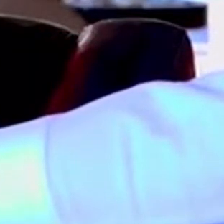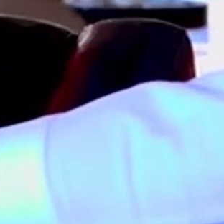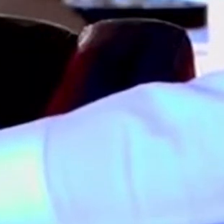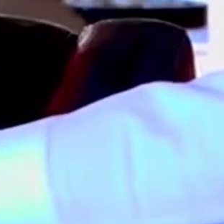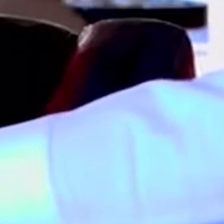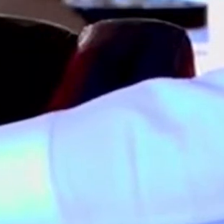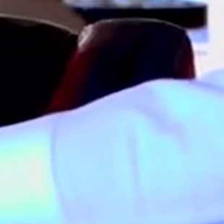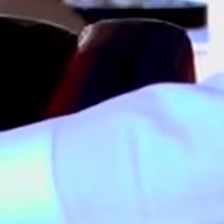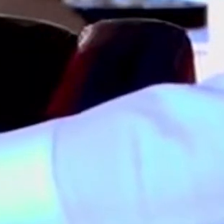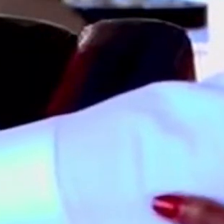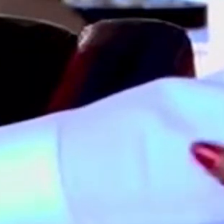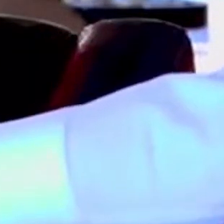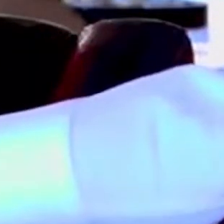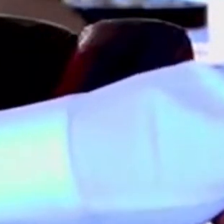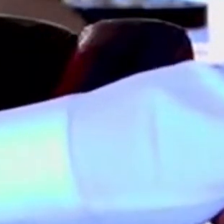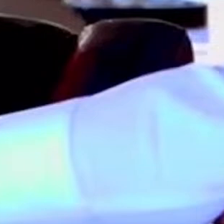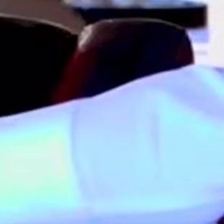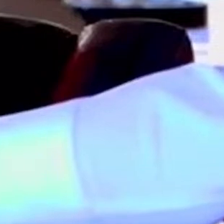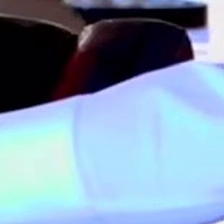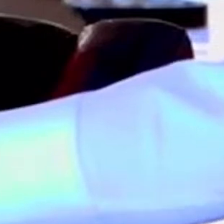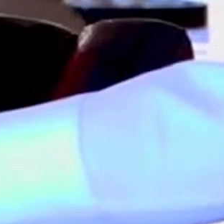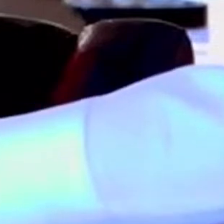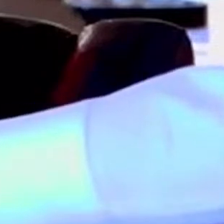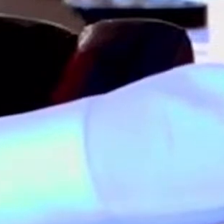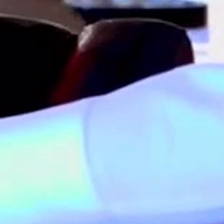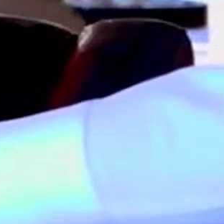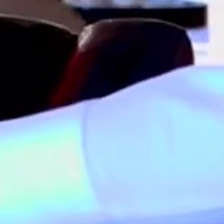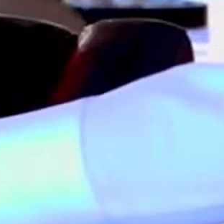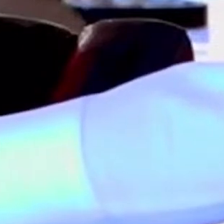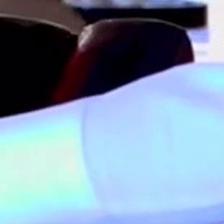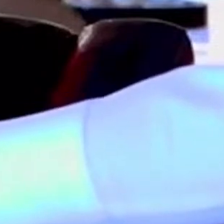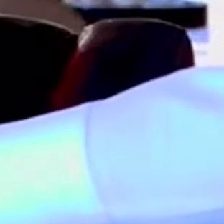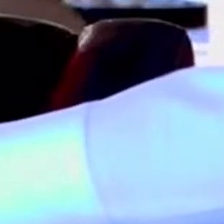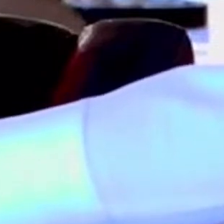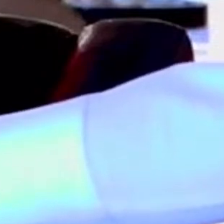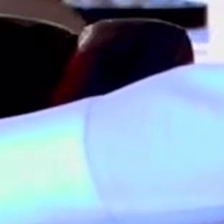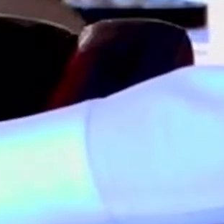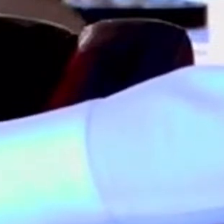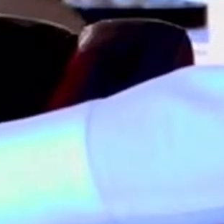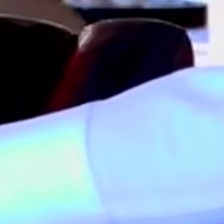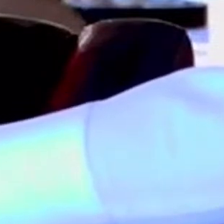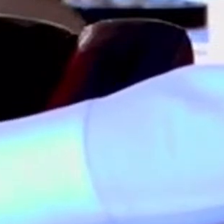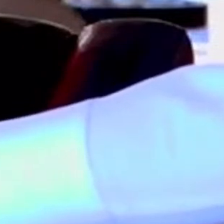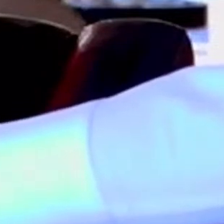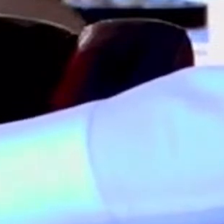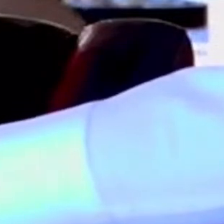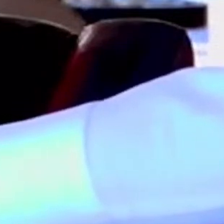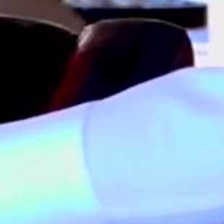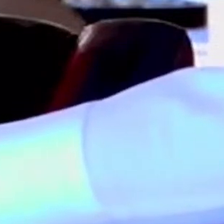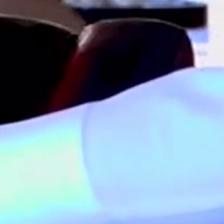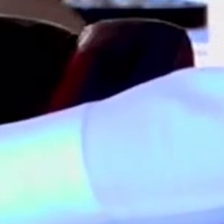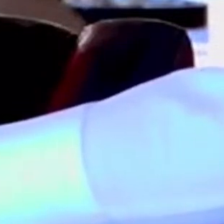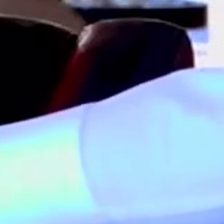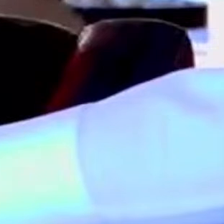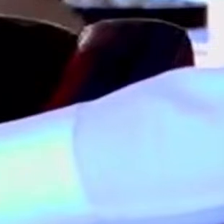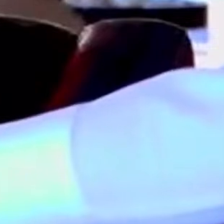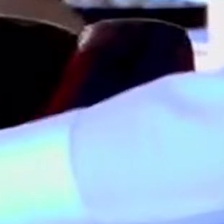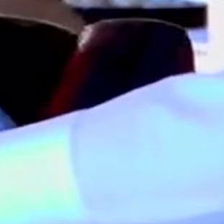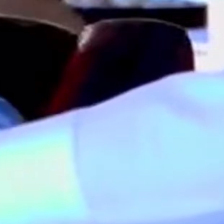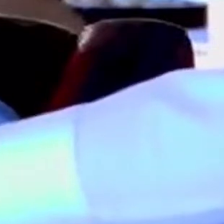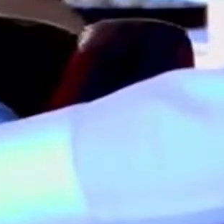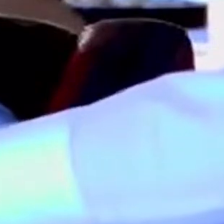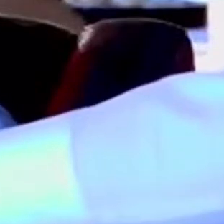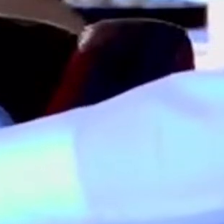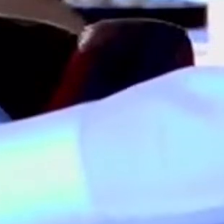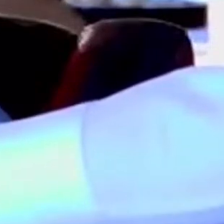workshop. Right now, we only have about 600 workers in the workshop. So that means the youths are not getting